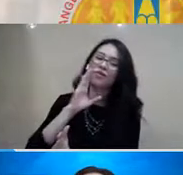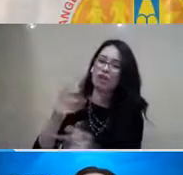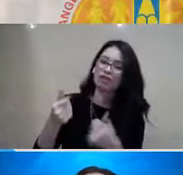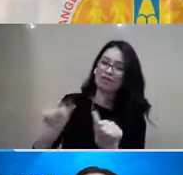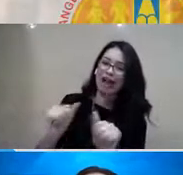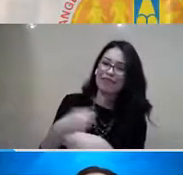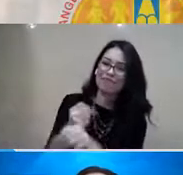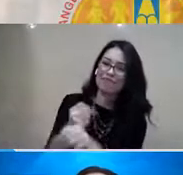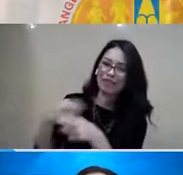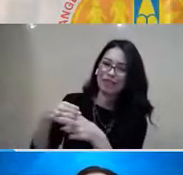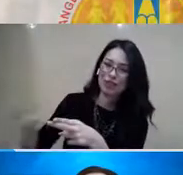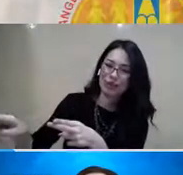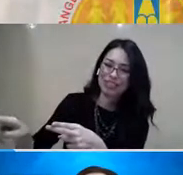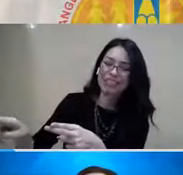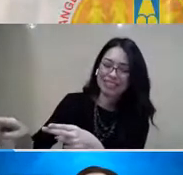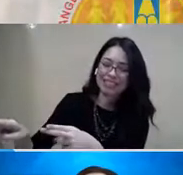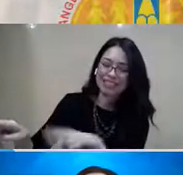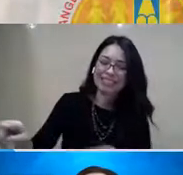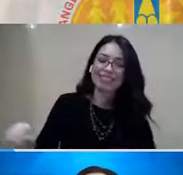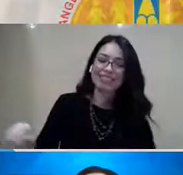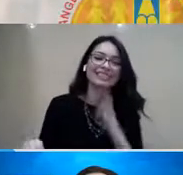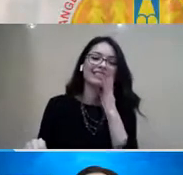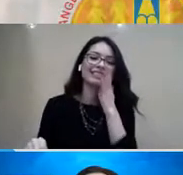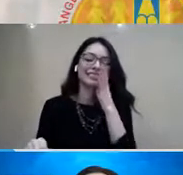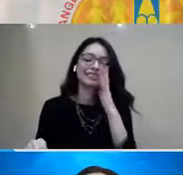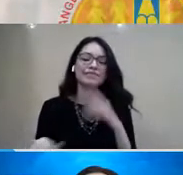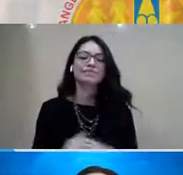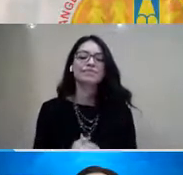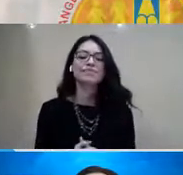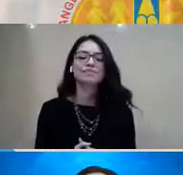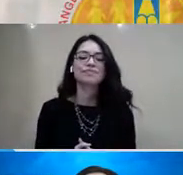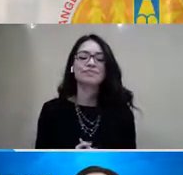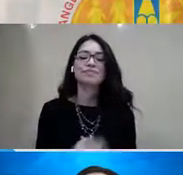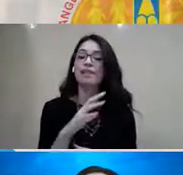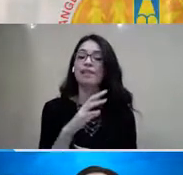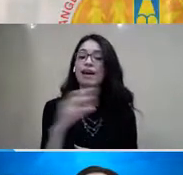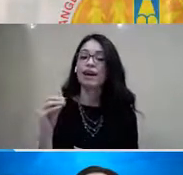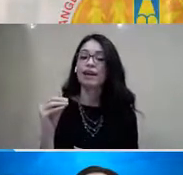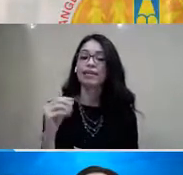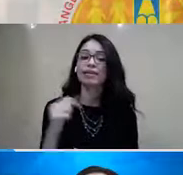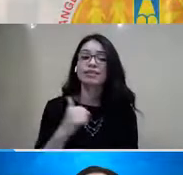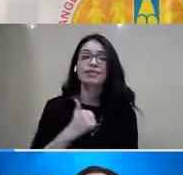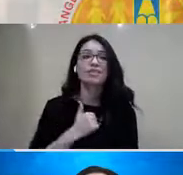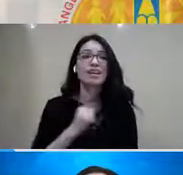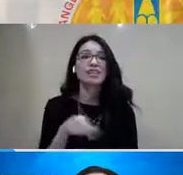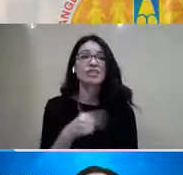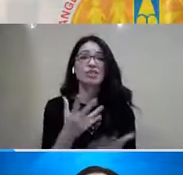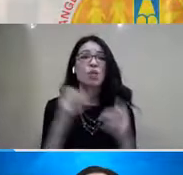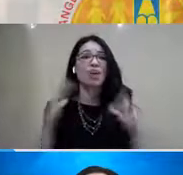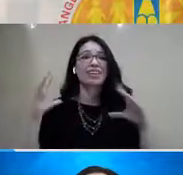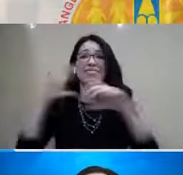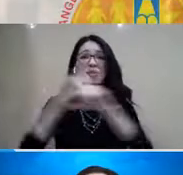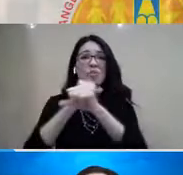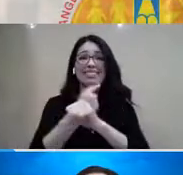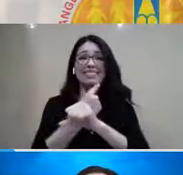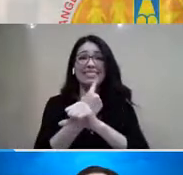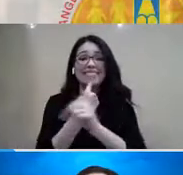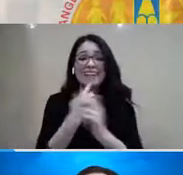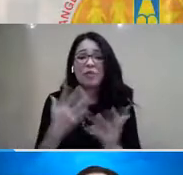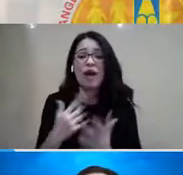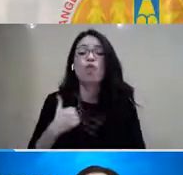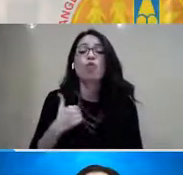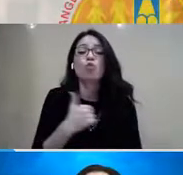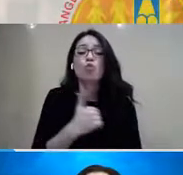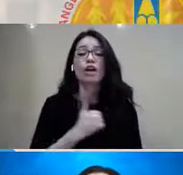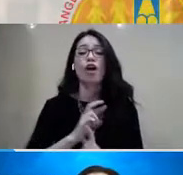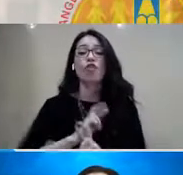time on any of the issues as each of you wish. And I would just summarize by saying we are ready. We have changed the air